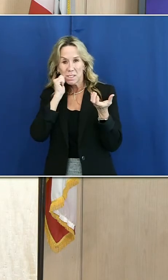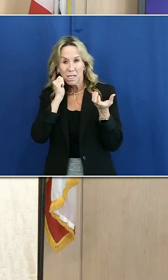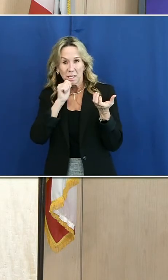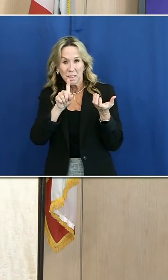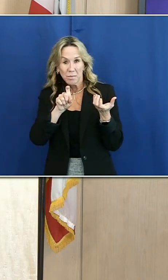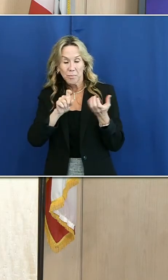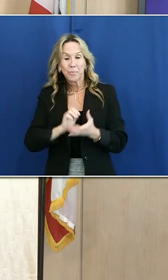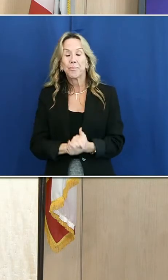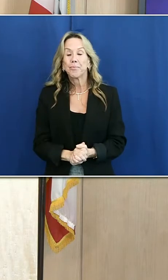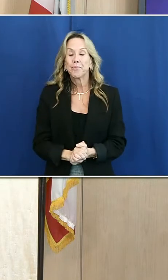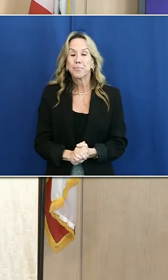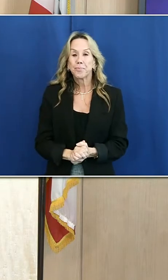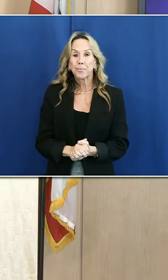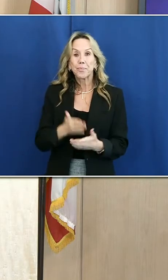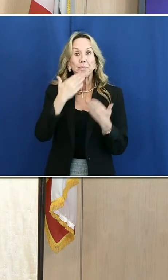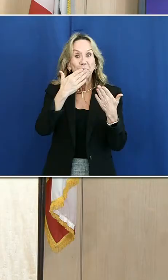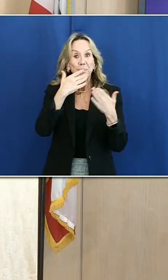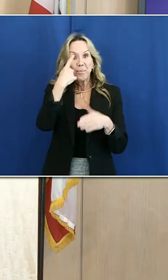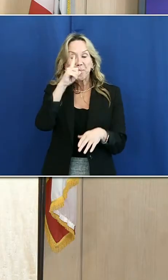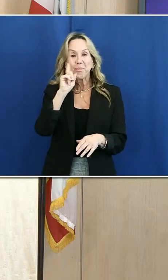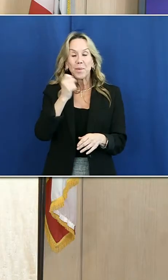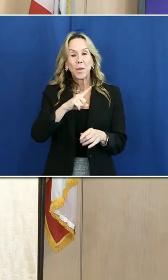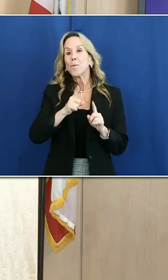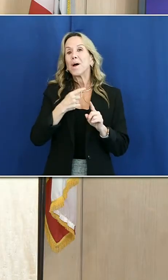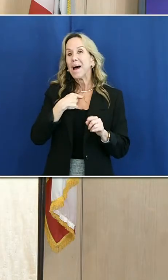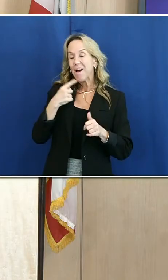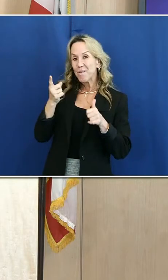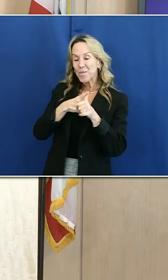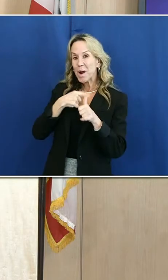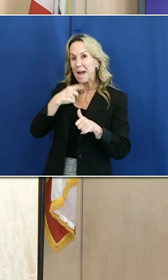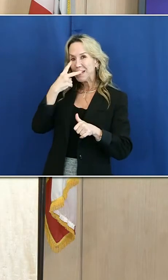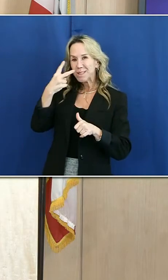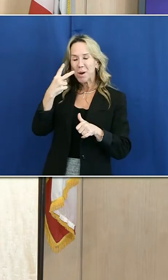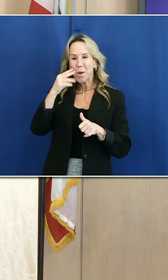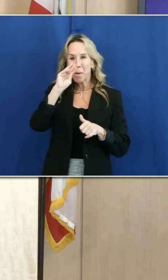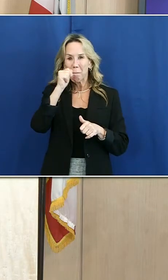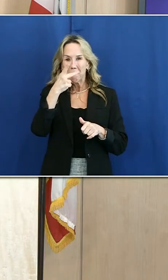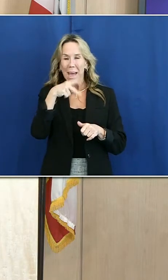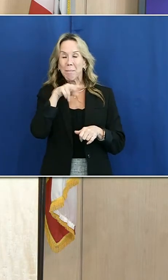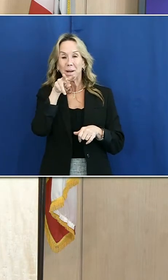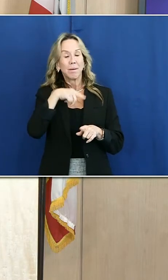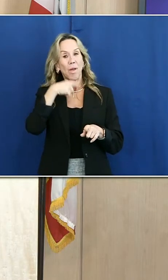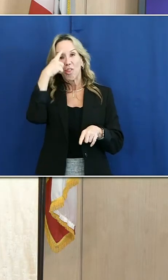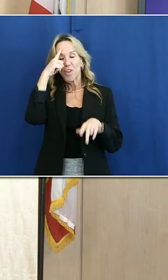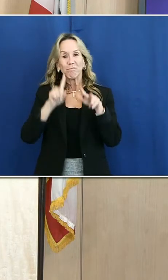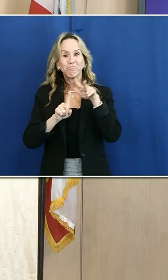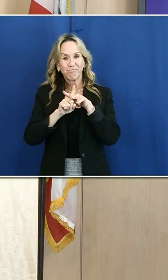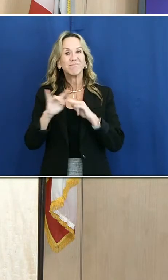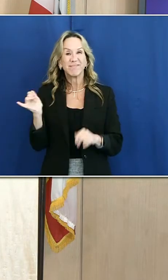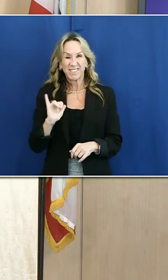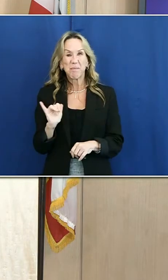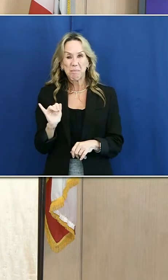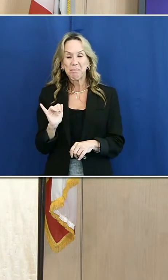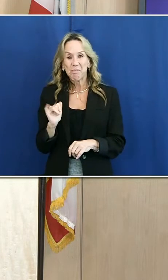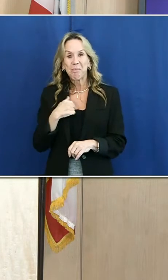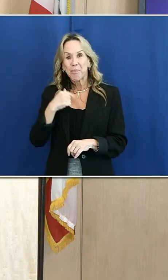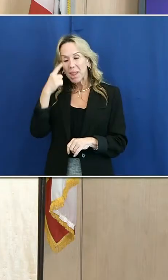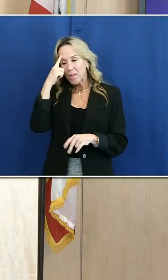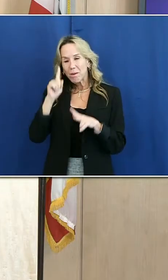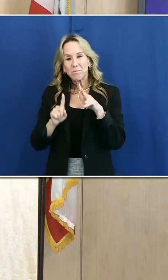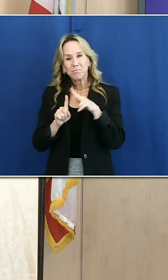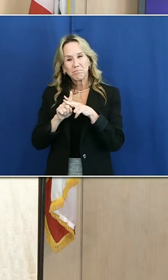Thank you for those questions. When I saw the map, that was the first thing that came into my thought process, is that